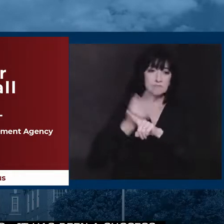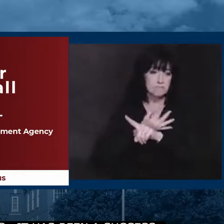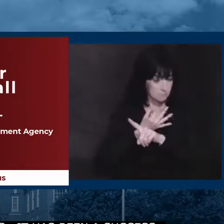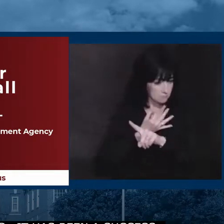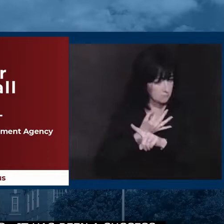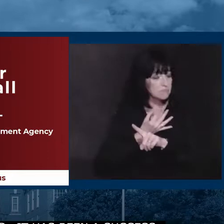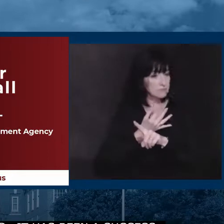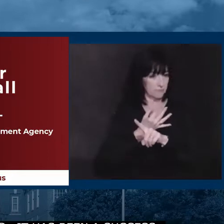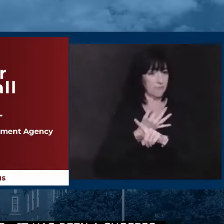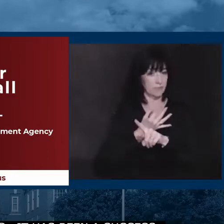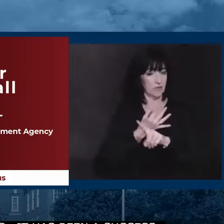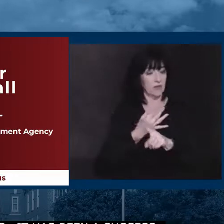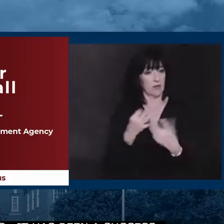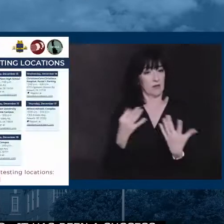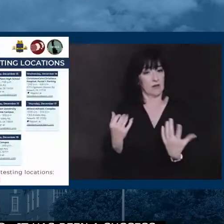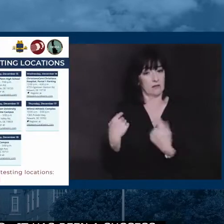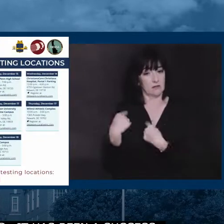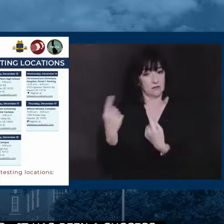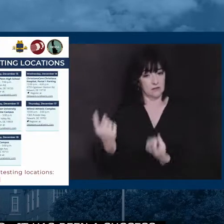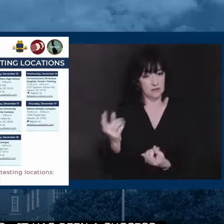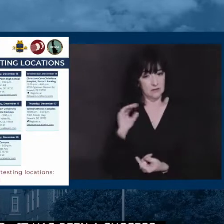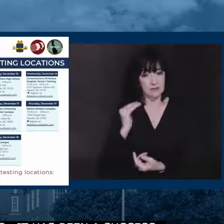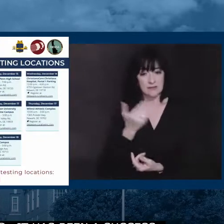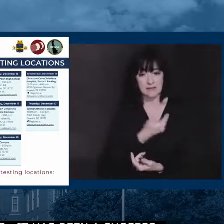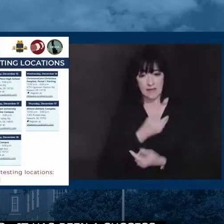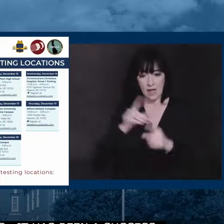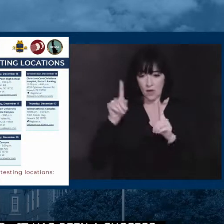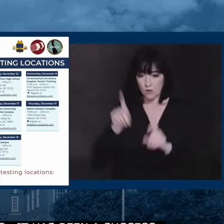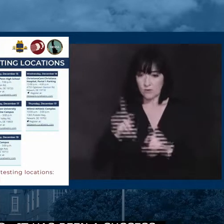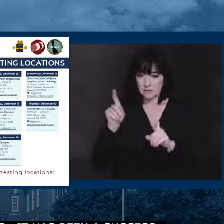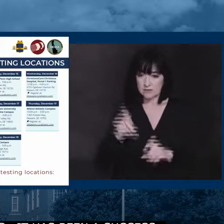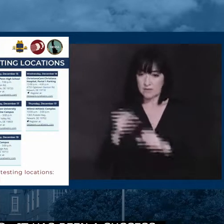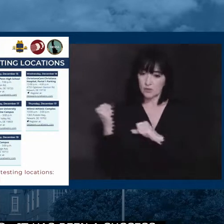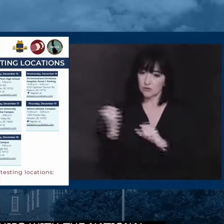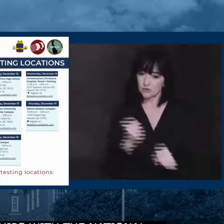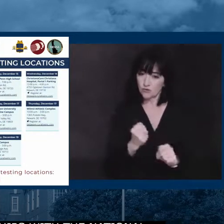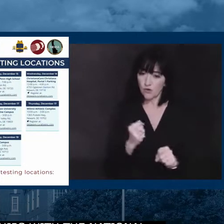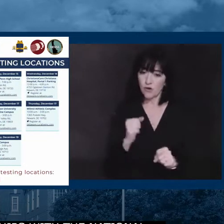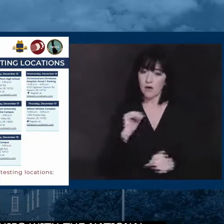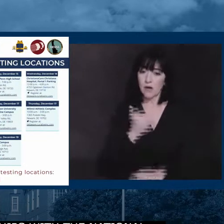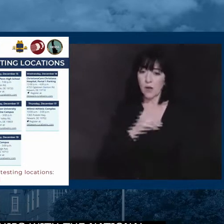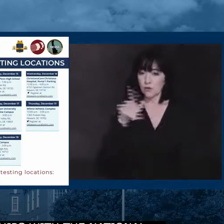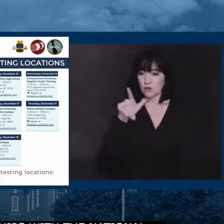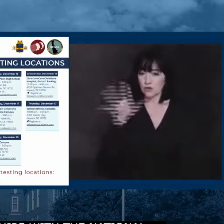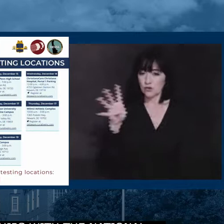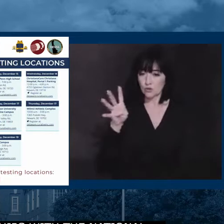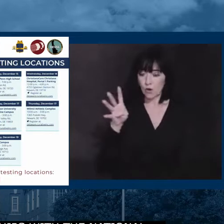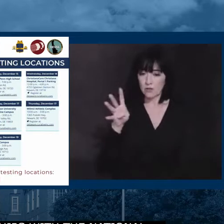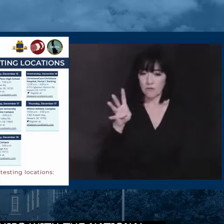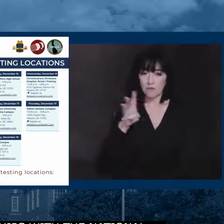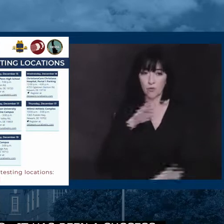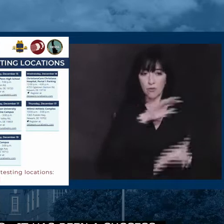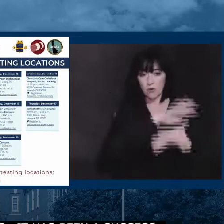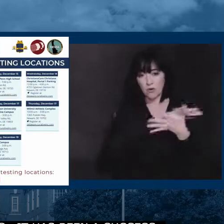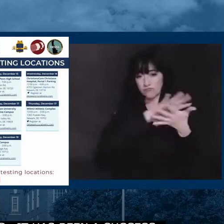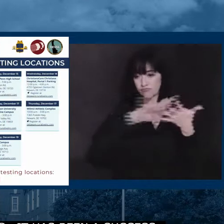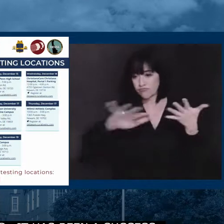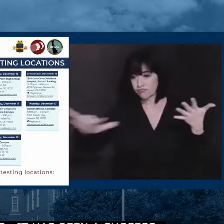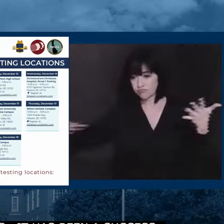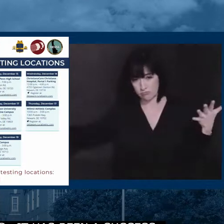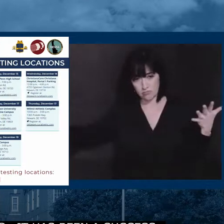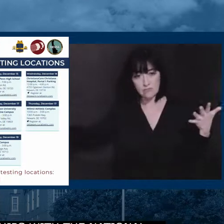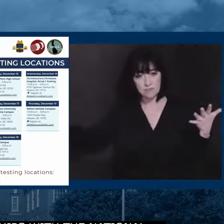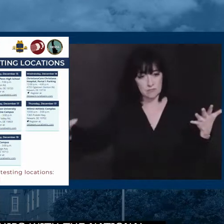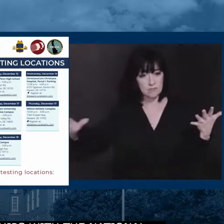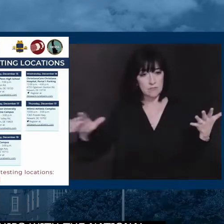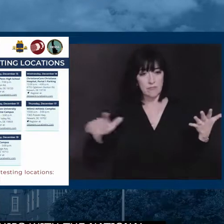others. So this week, our testing remains strong. We have 24 sites across the state. That does not include the